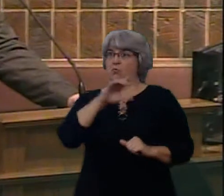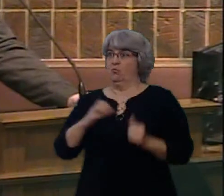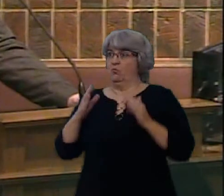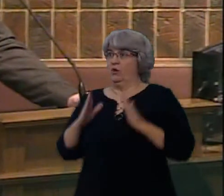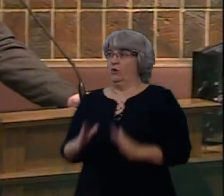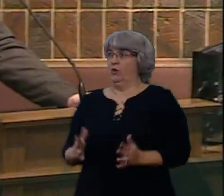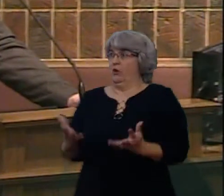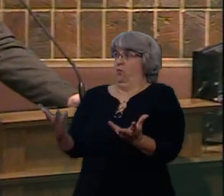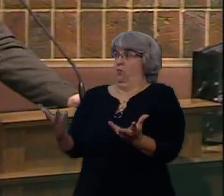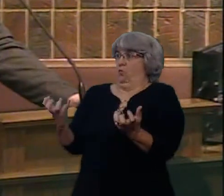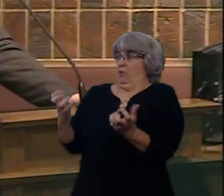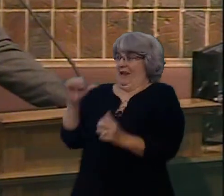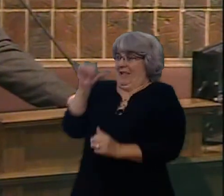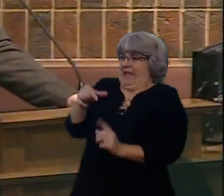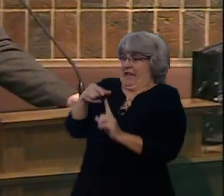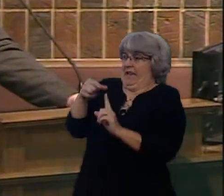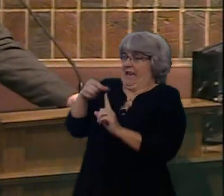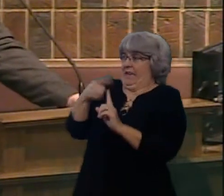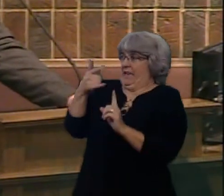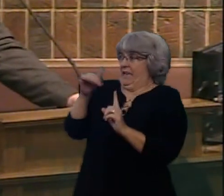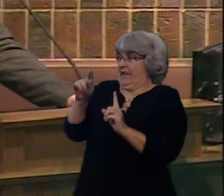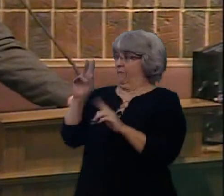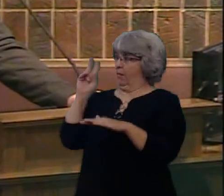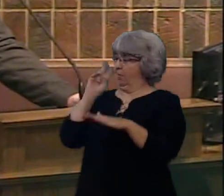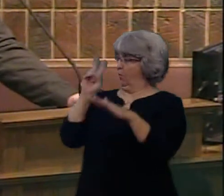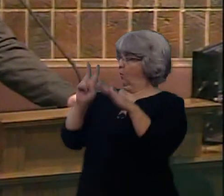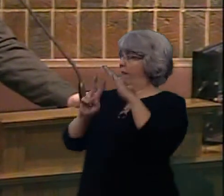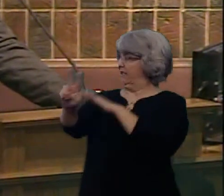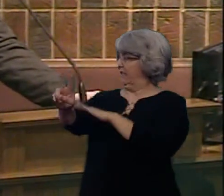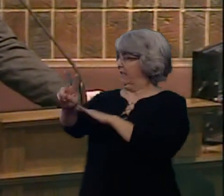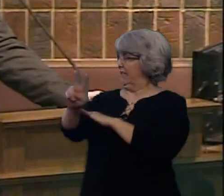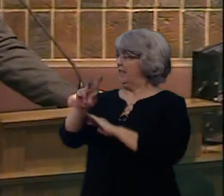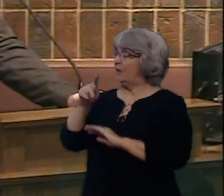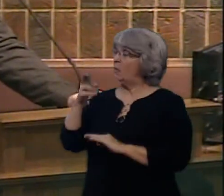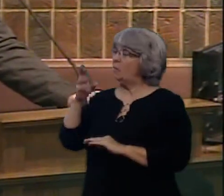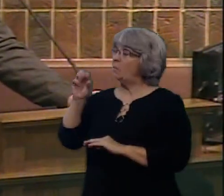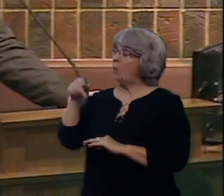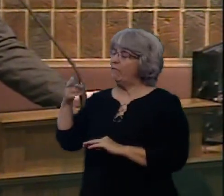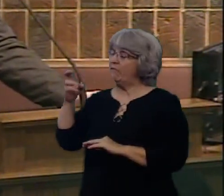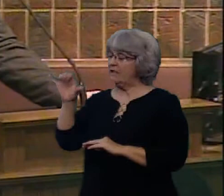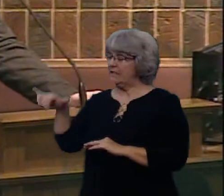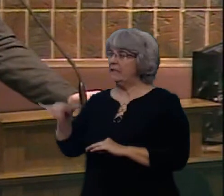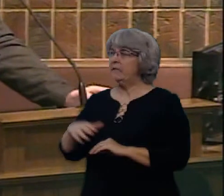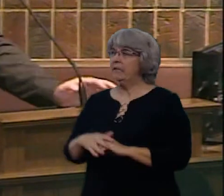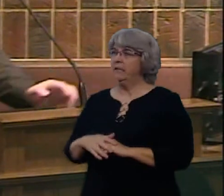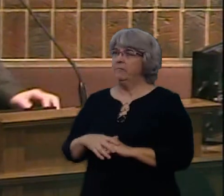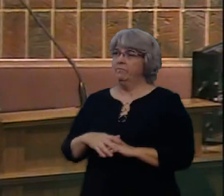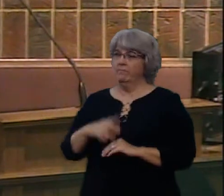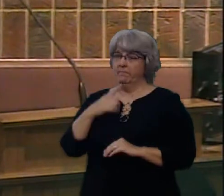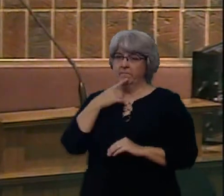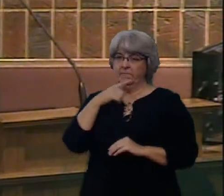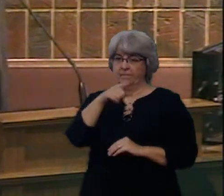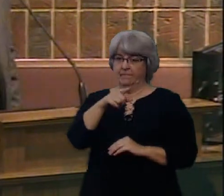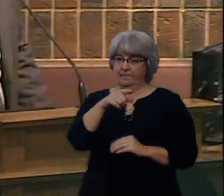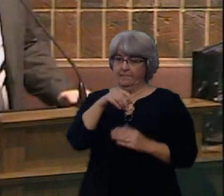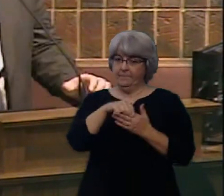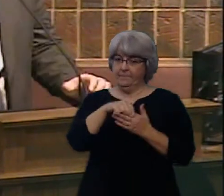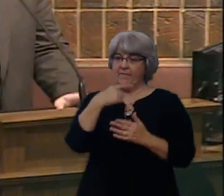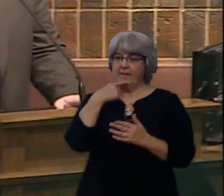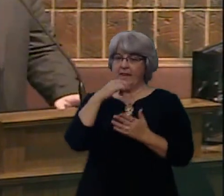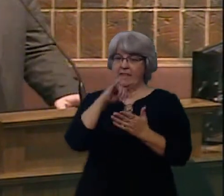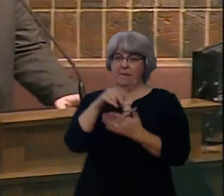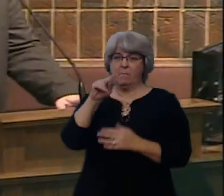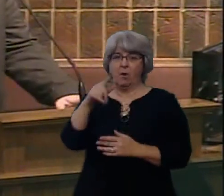14, verse 5, that he most earnestly desires for the Corinthians to be able